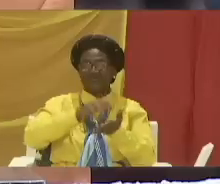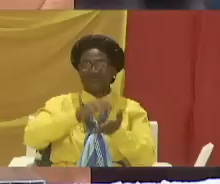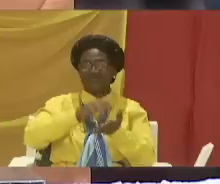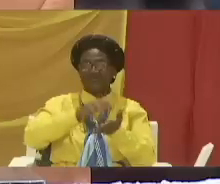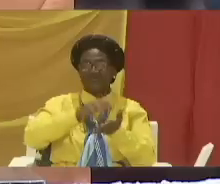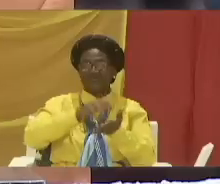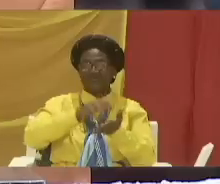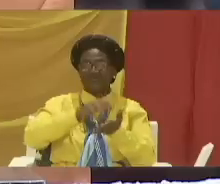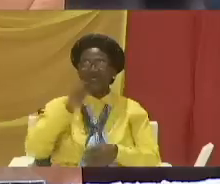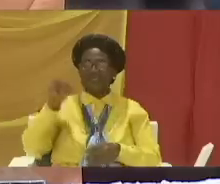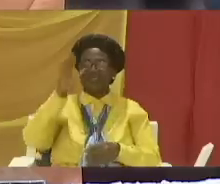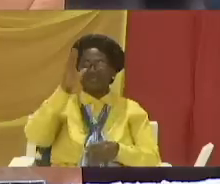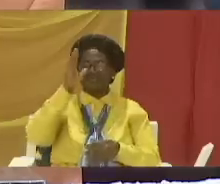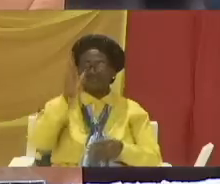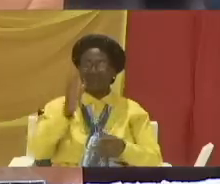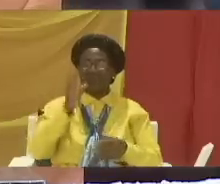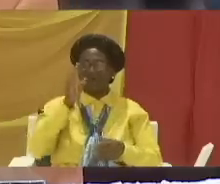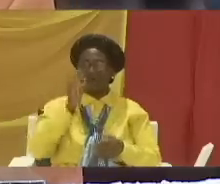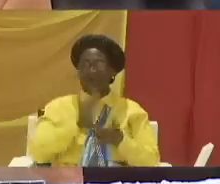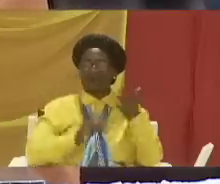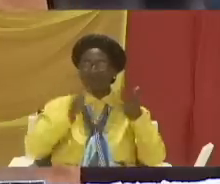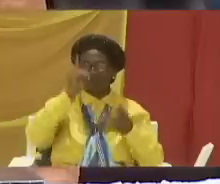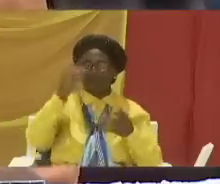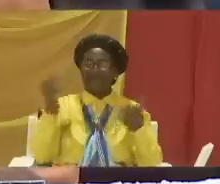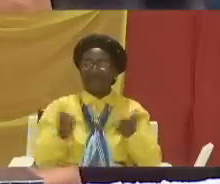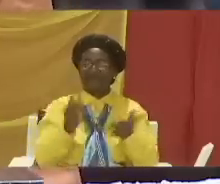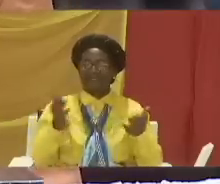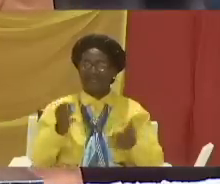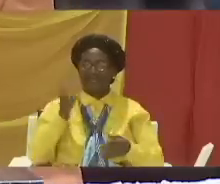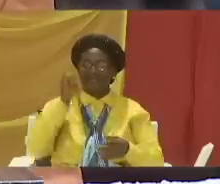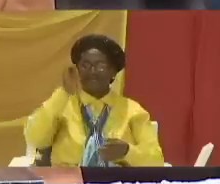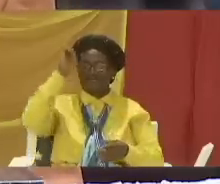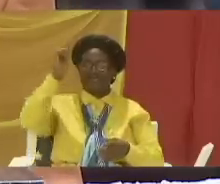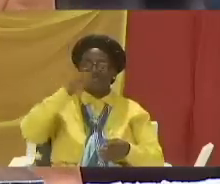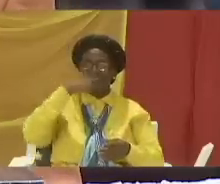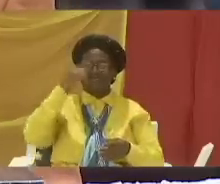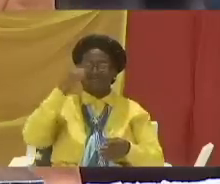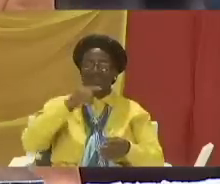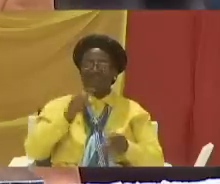But God said, He said, very soon,